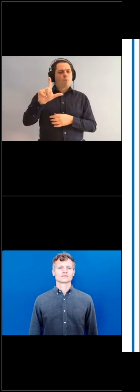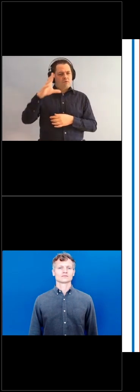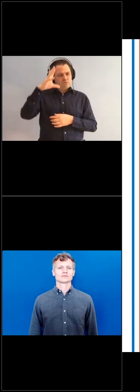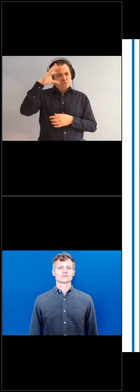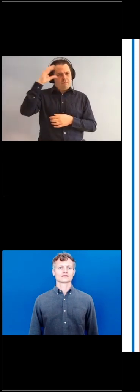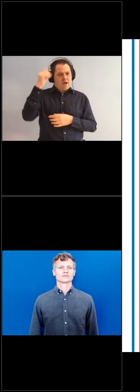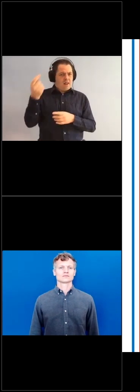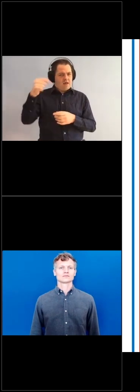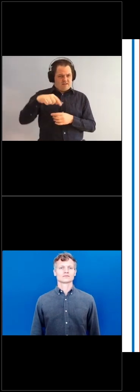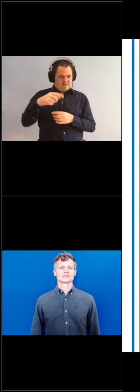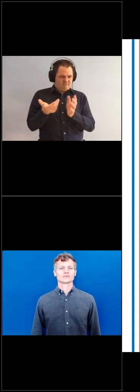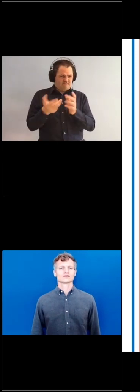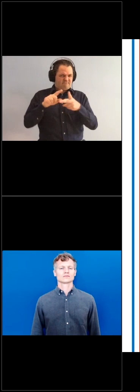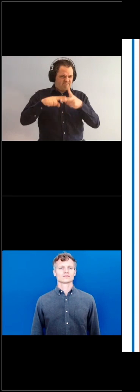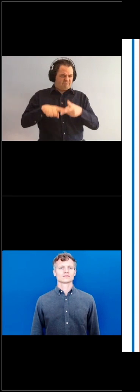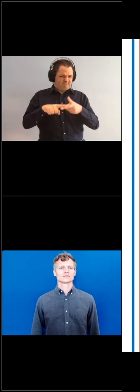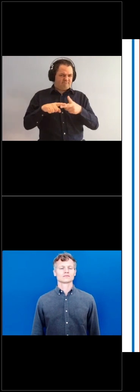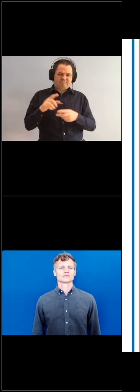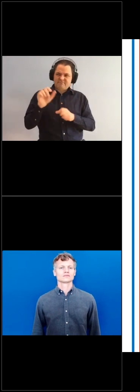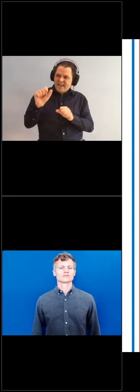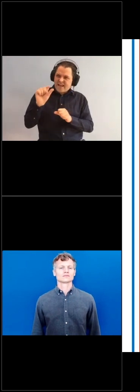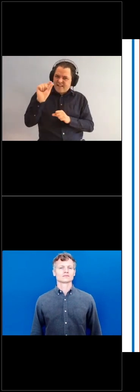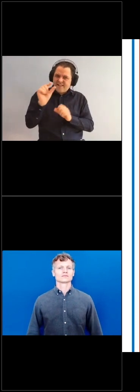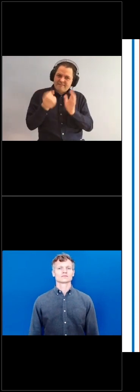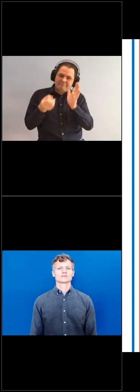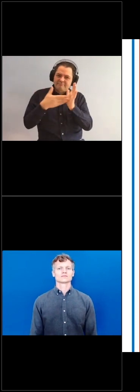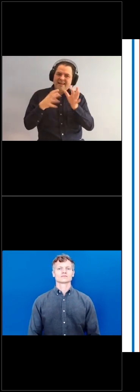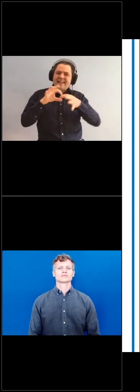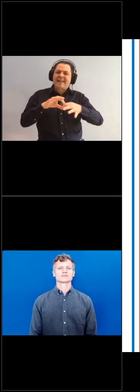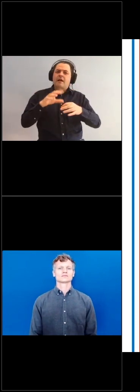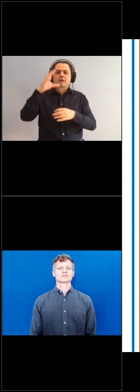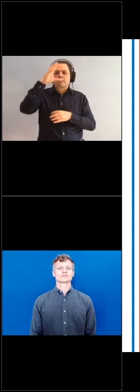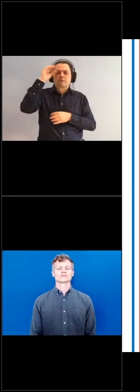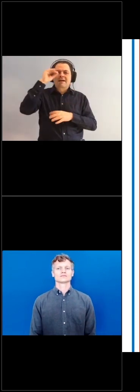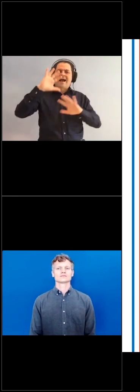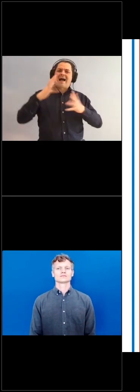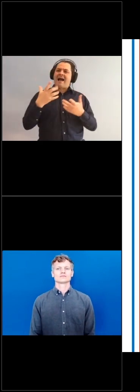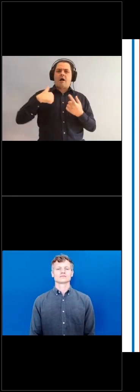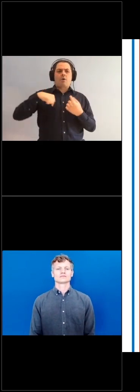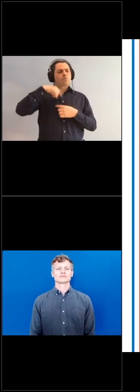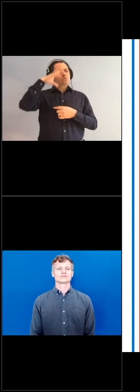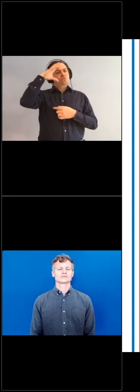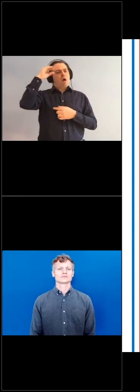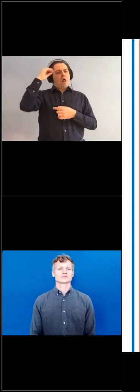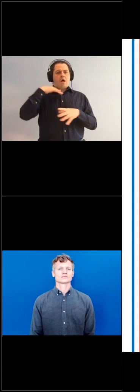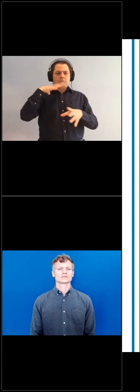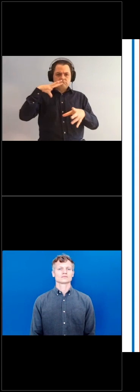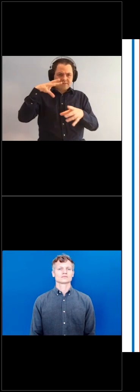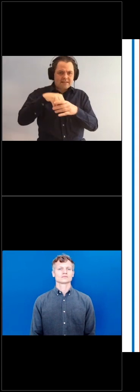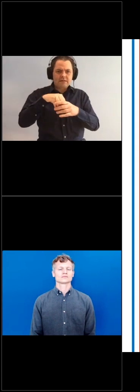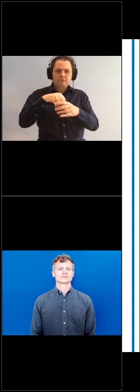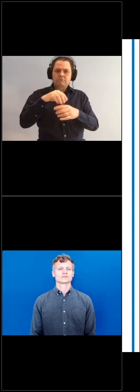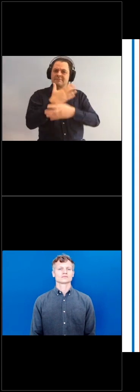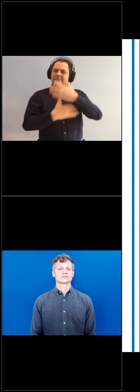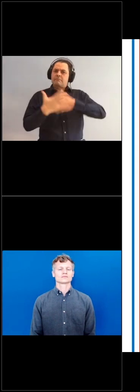are you still with us? Could you give a small intervention on participation? There are some processes which we